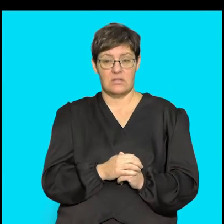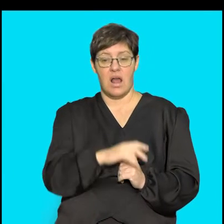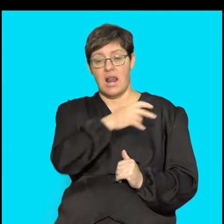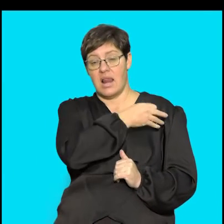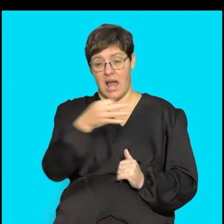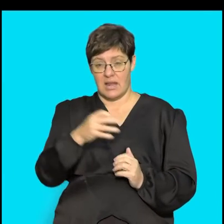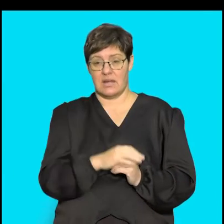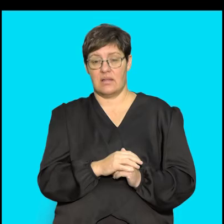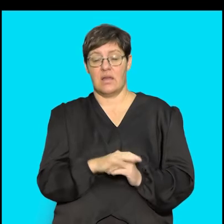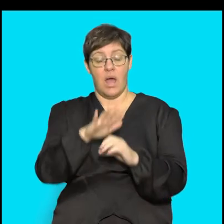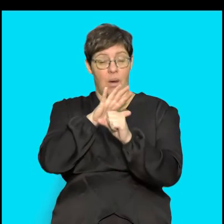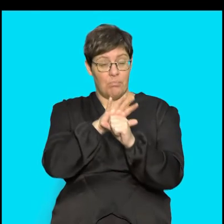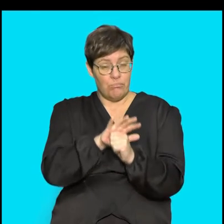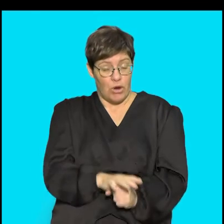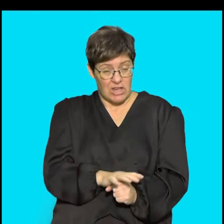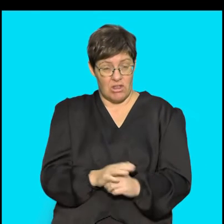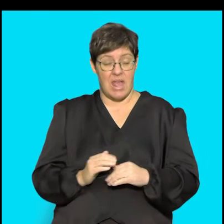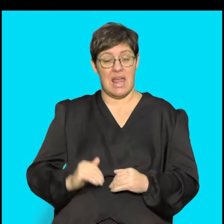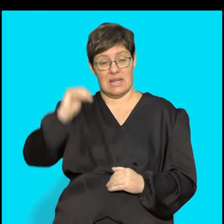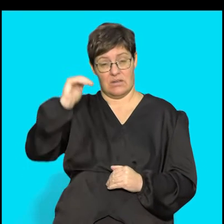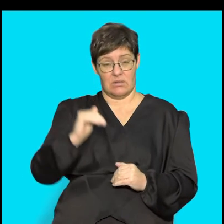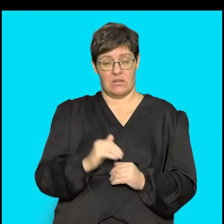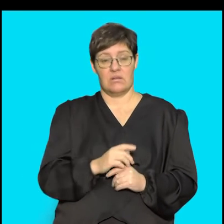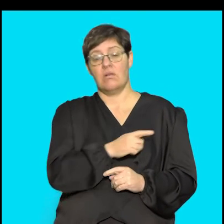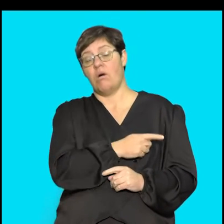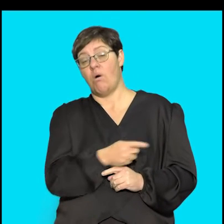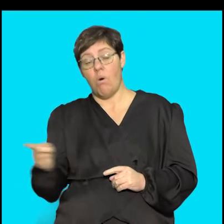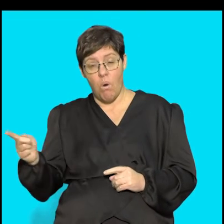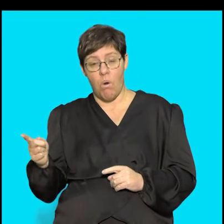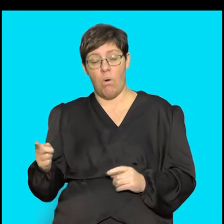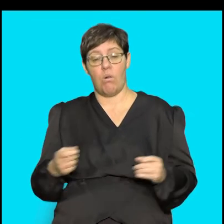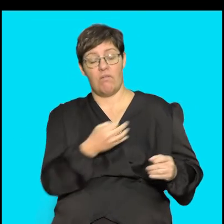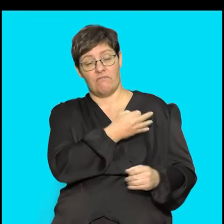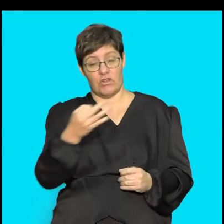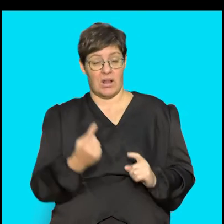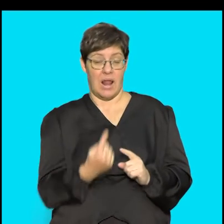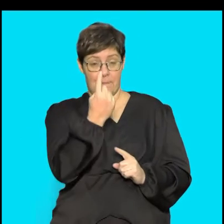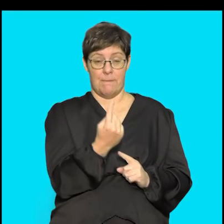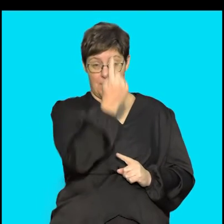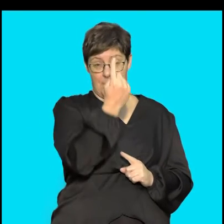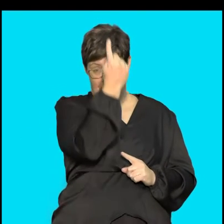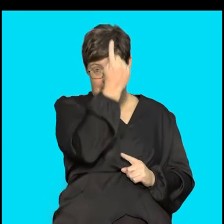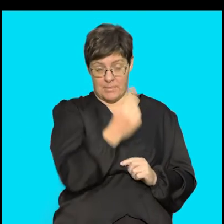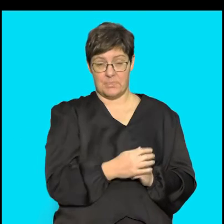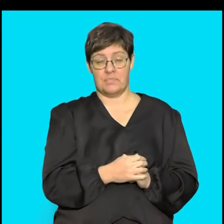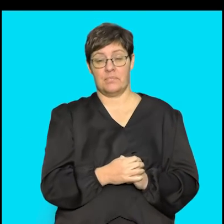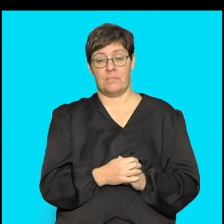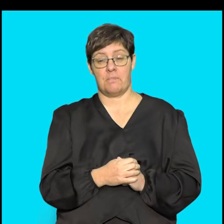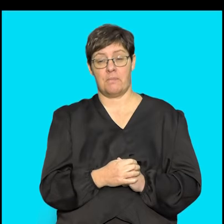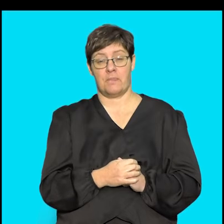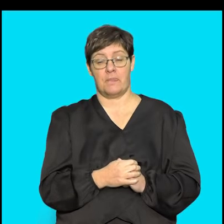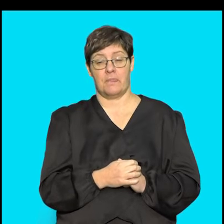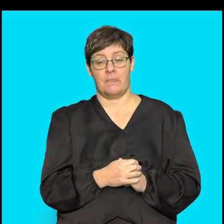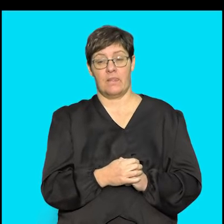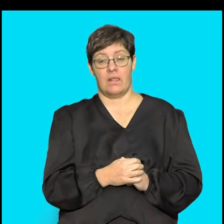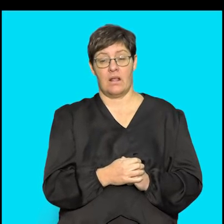vertical lines. The pressure was increased, so all the vertical lines were up. And